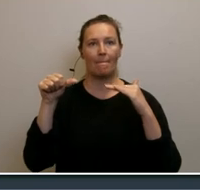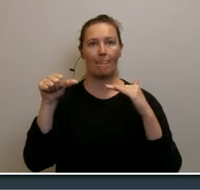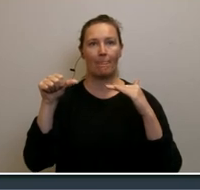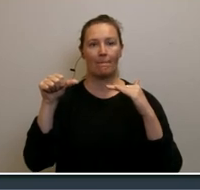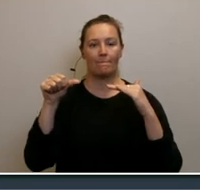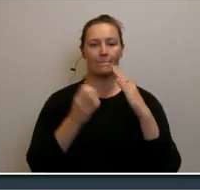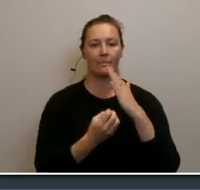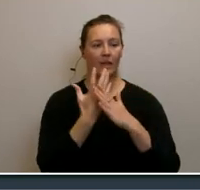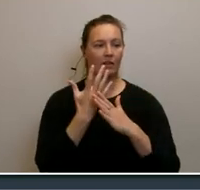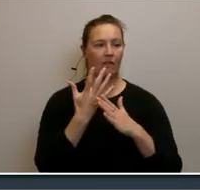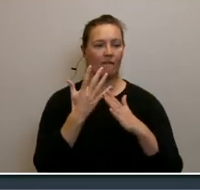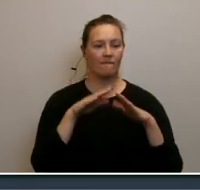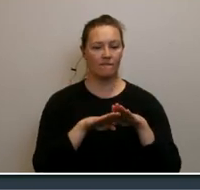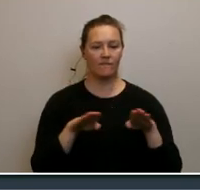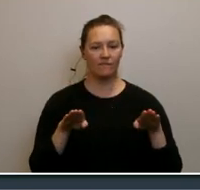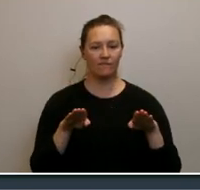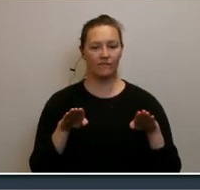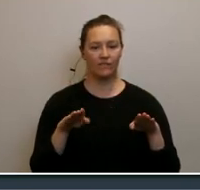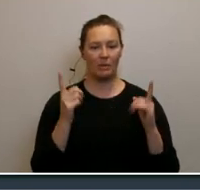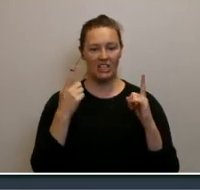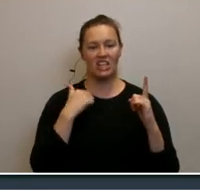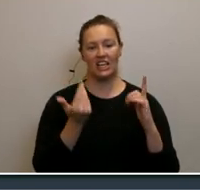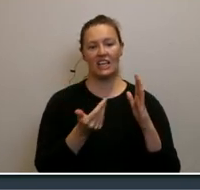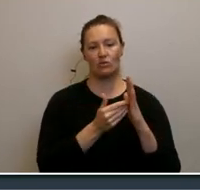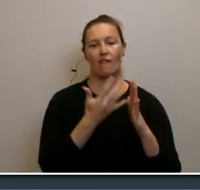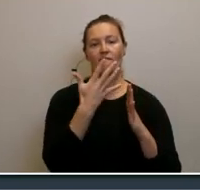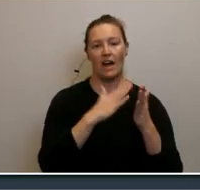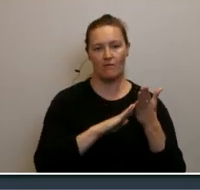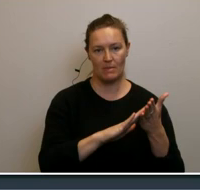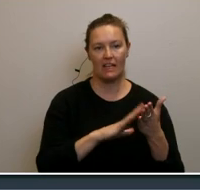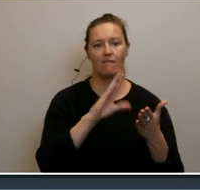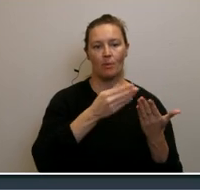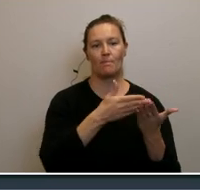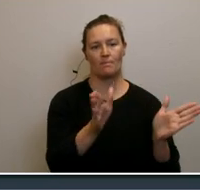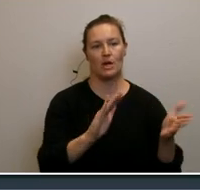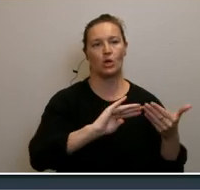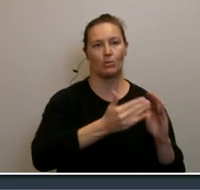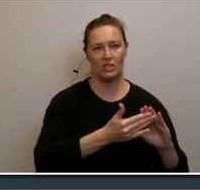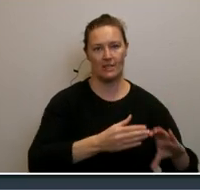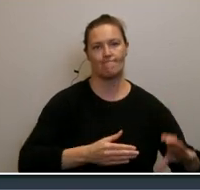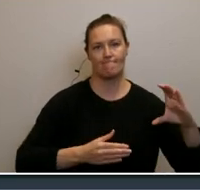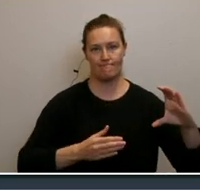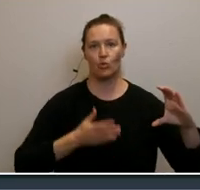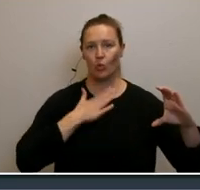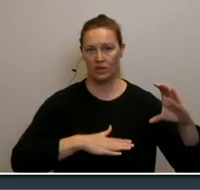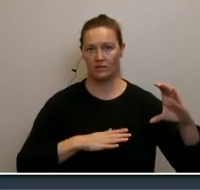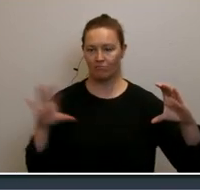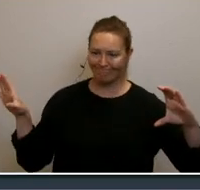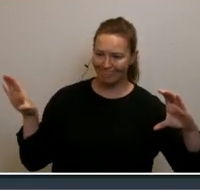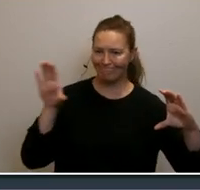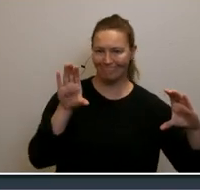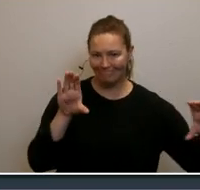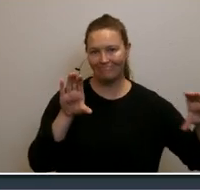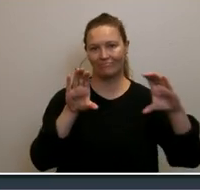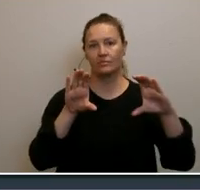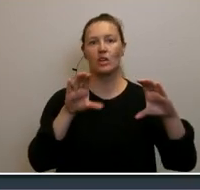project manager and builder on board, and then raise the remaining 5 million from the wider community. So we think that'll be in